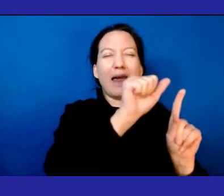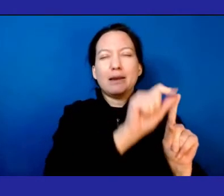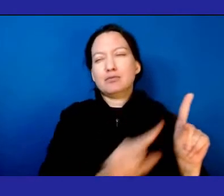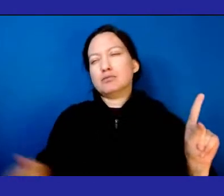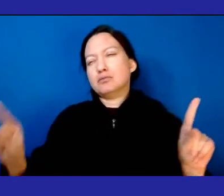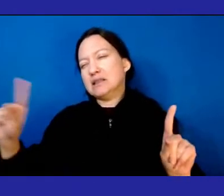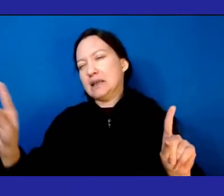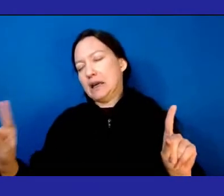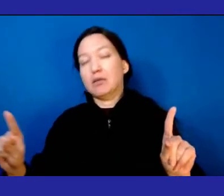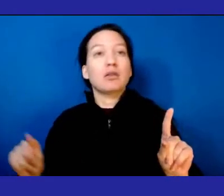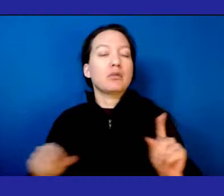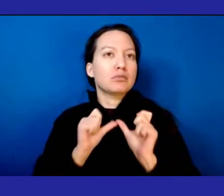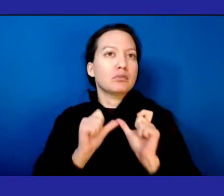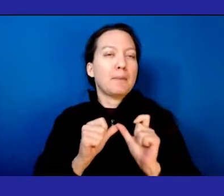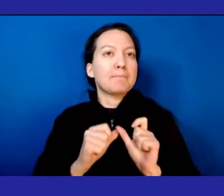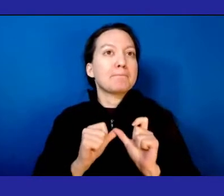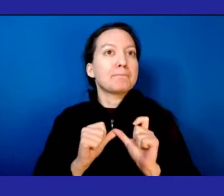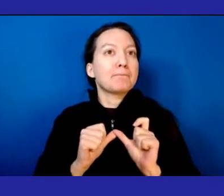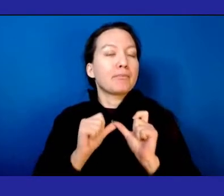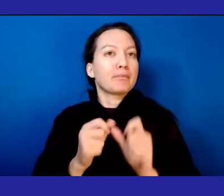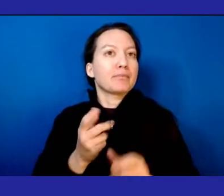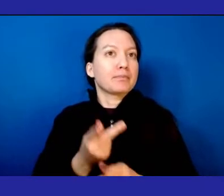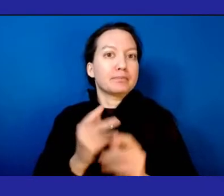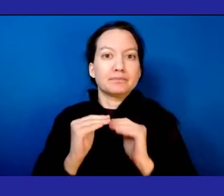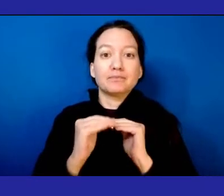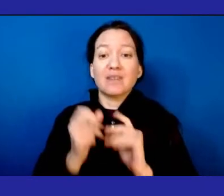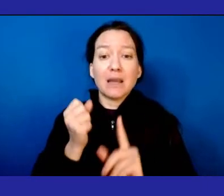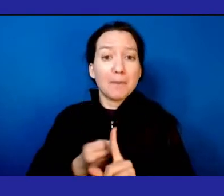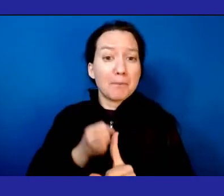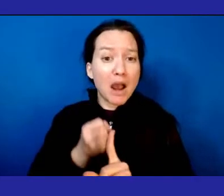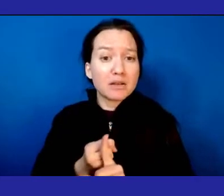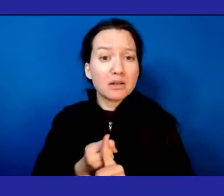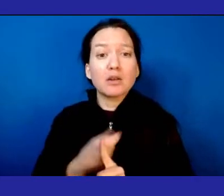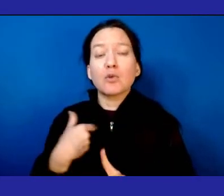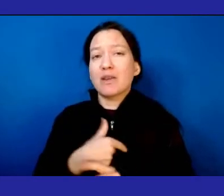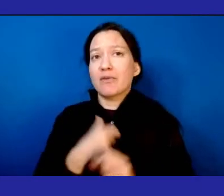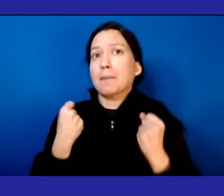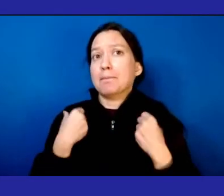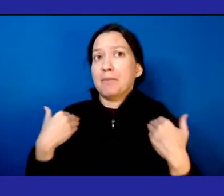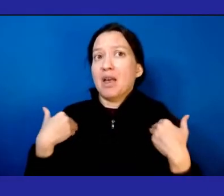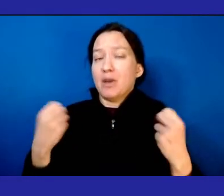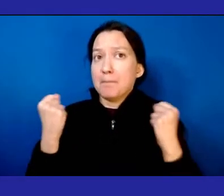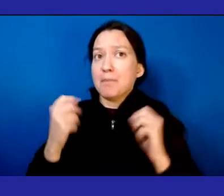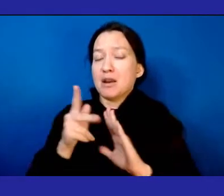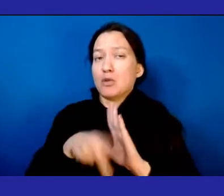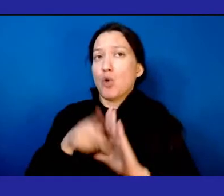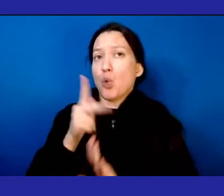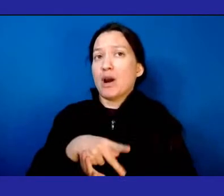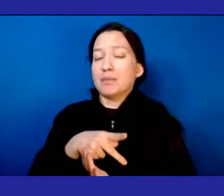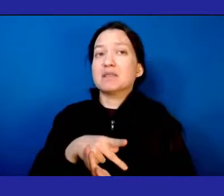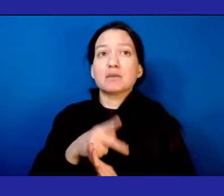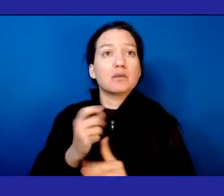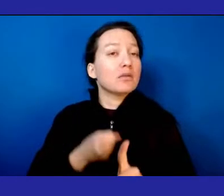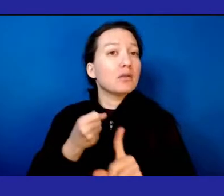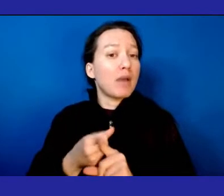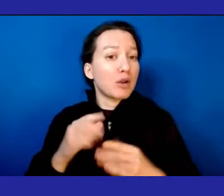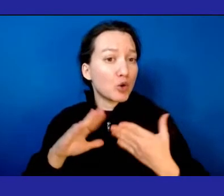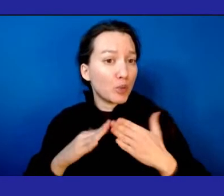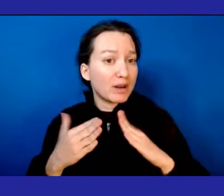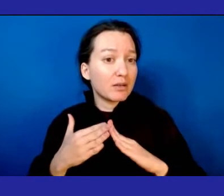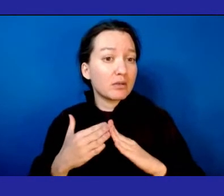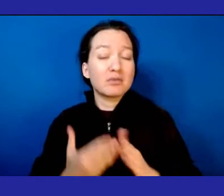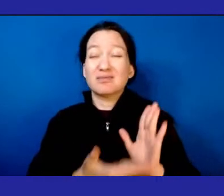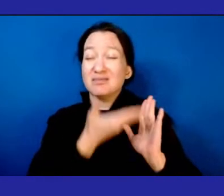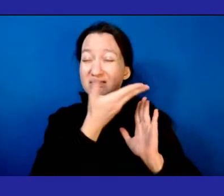maintained. The impact. We have many programs at Kings County impacting the community, and this is just to